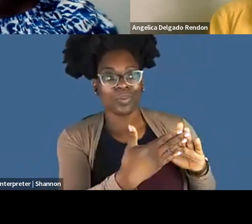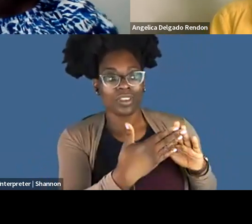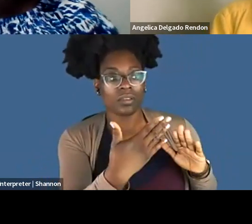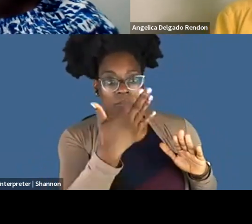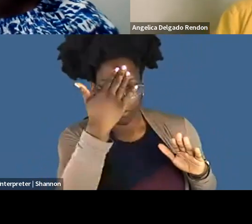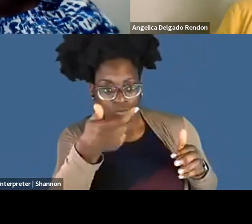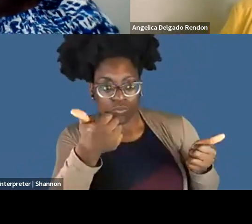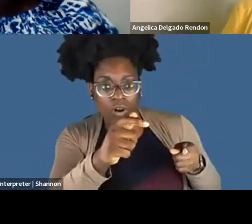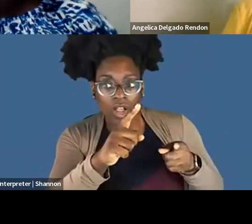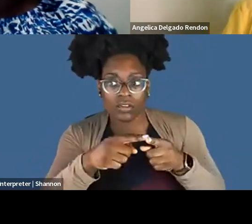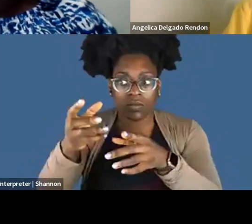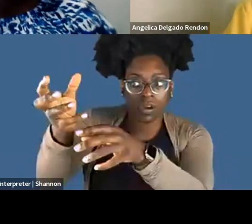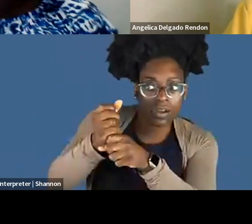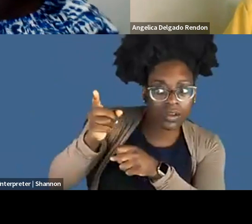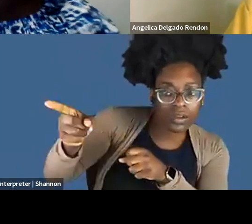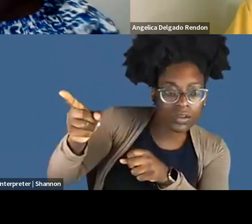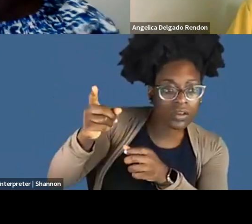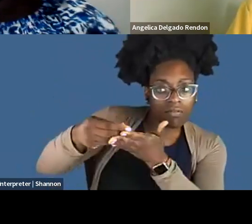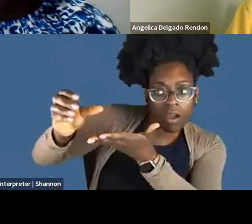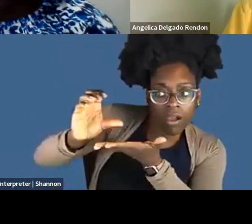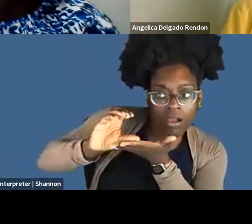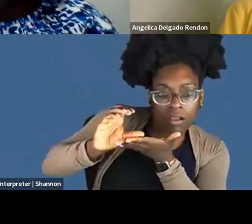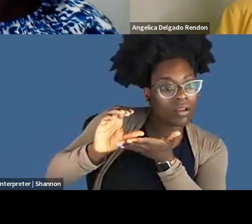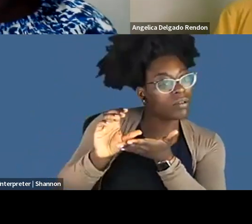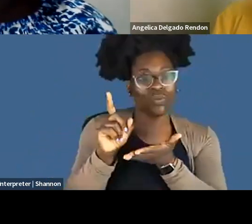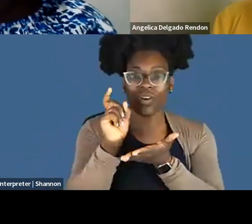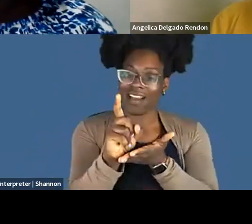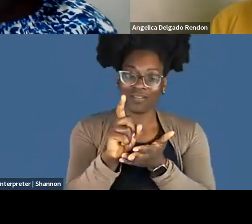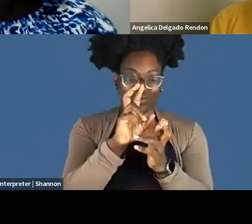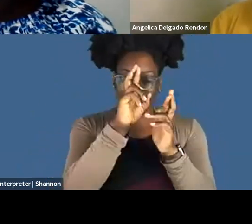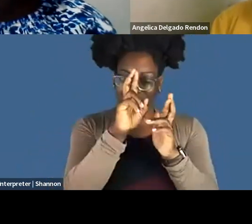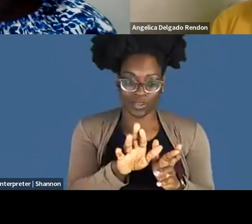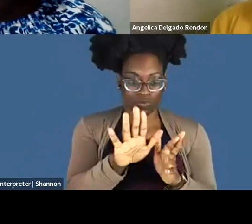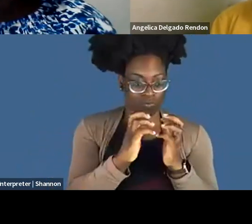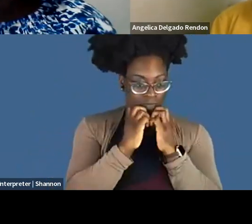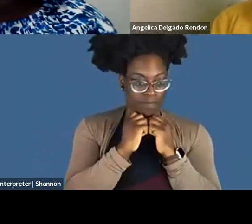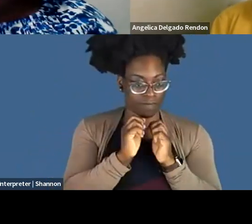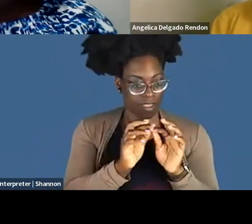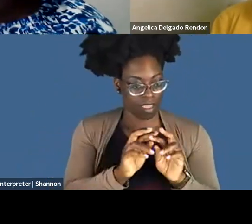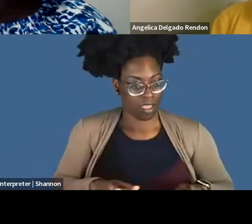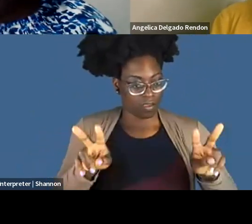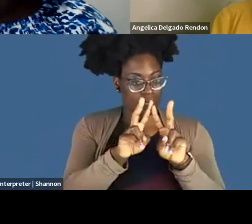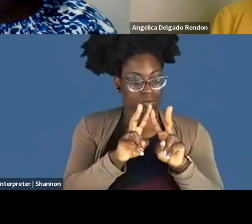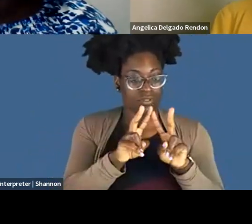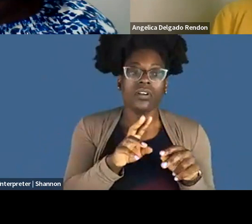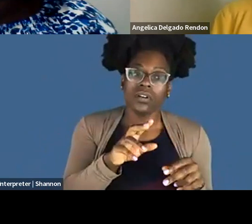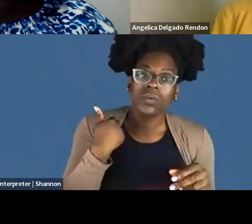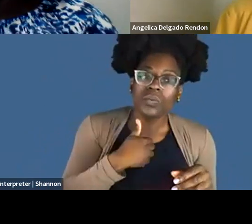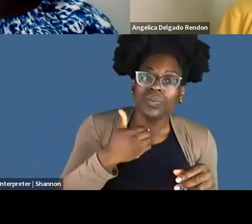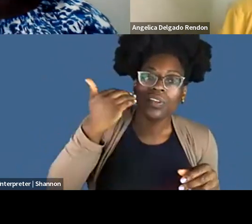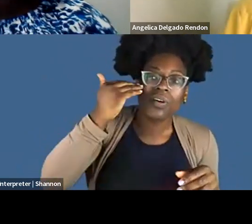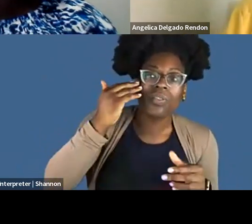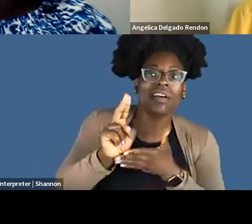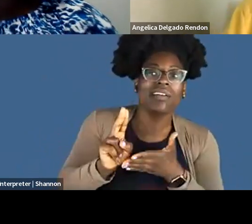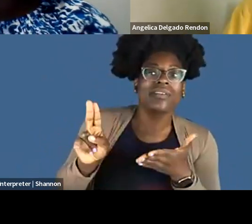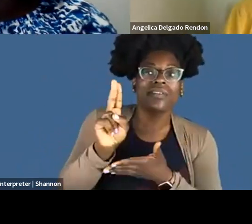So, we all pretty much know how universities roll. They have this huge overhead amount that they get,